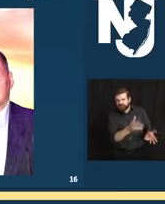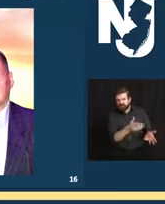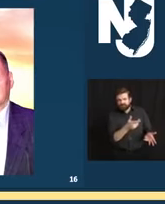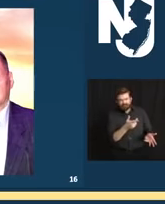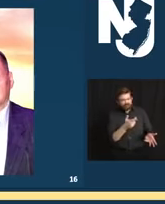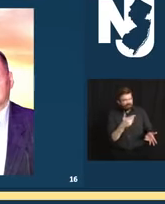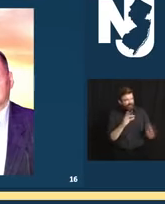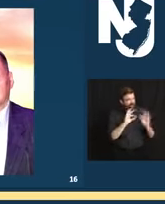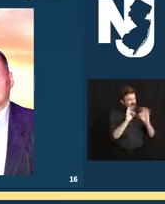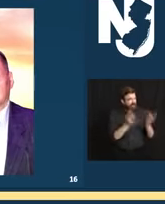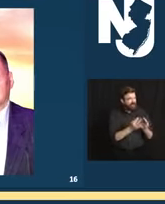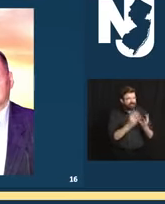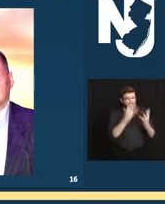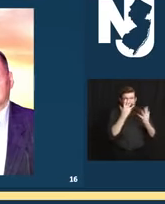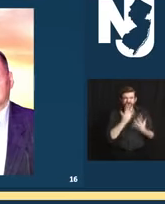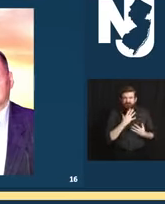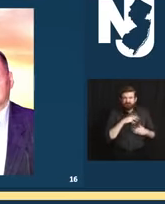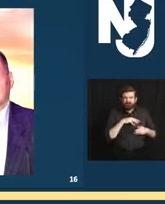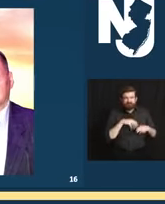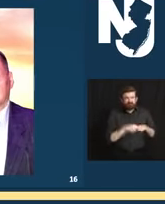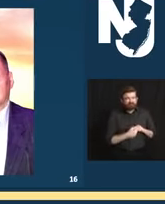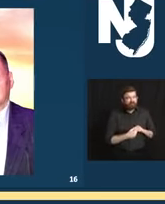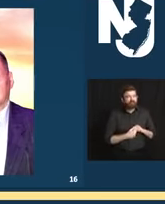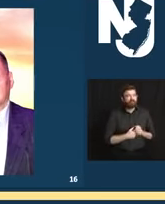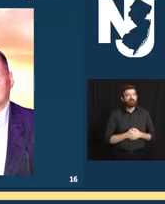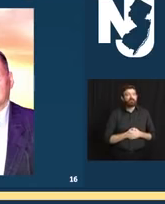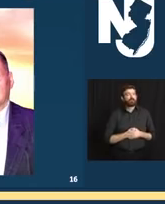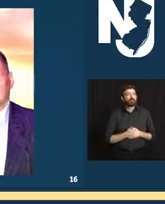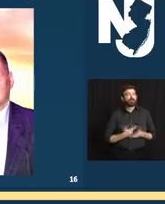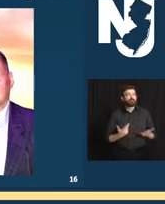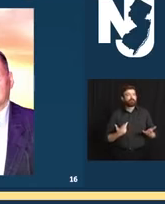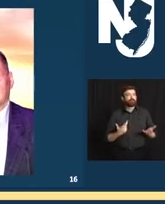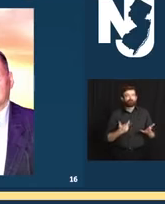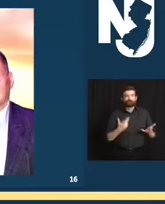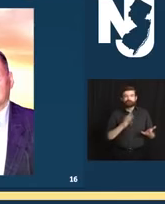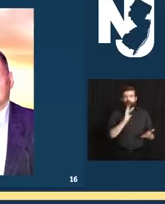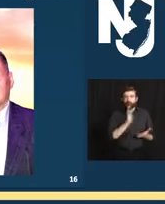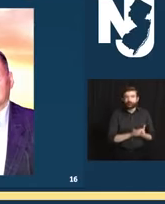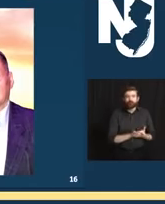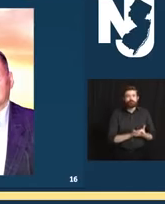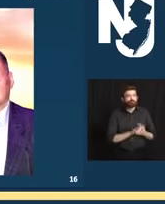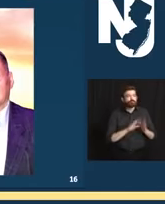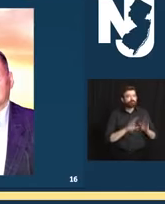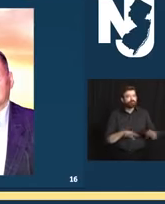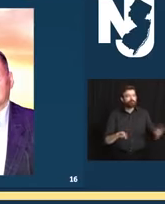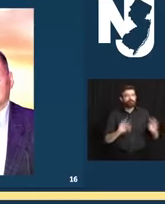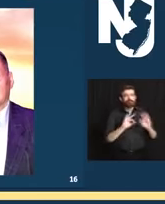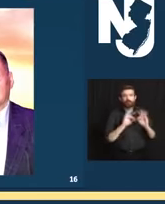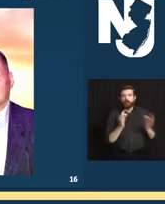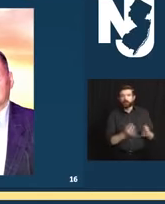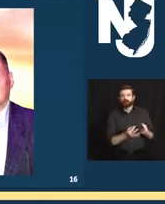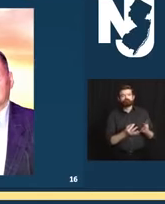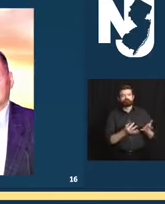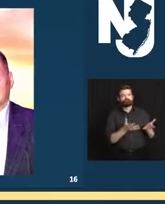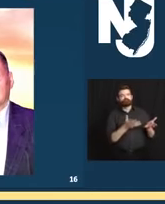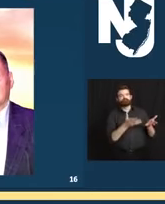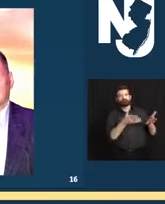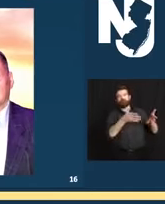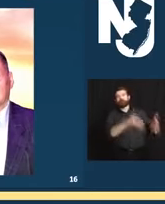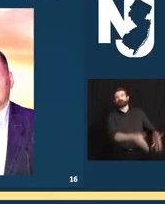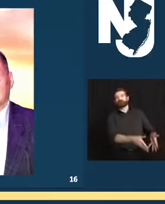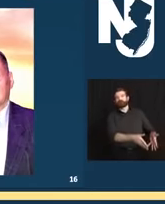siblings, they leave behind also those members of the next generation of the extended Urhiles